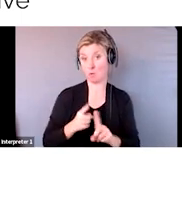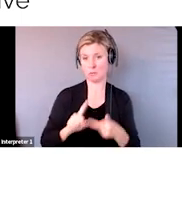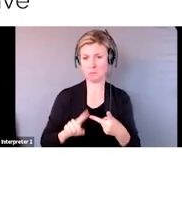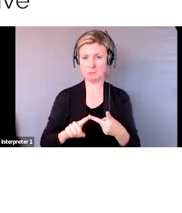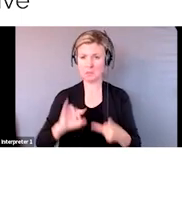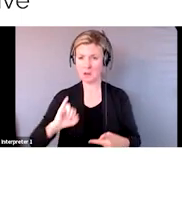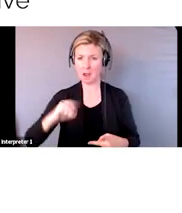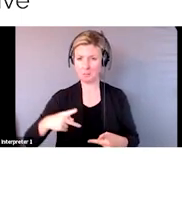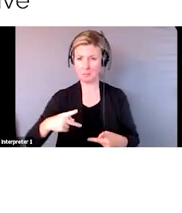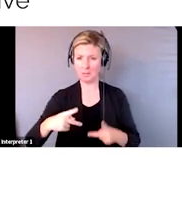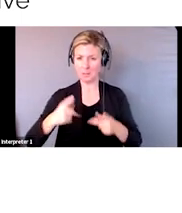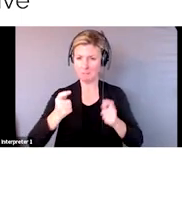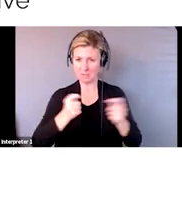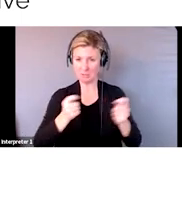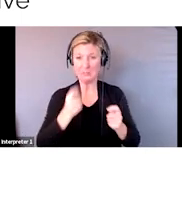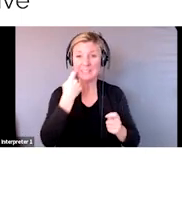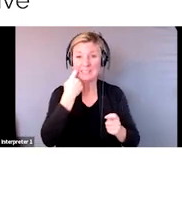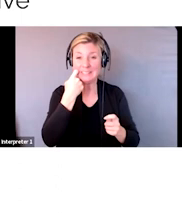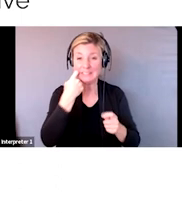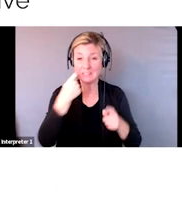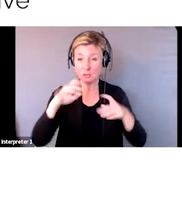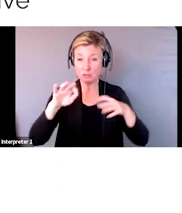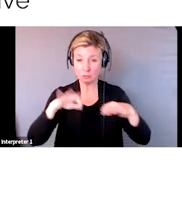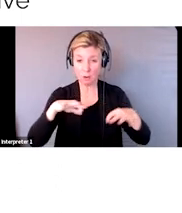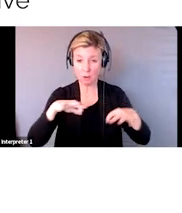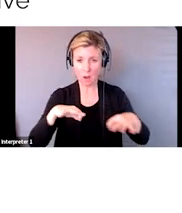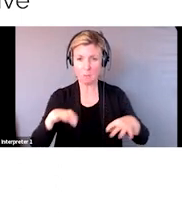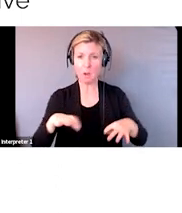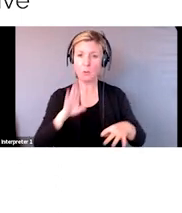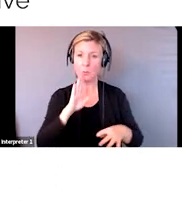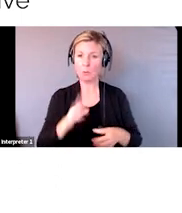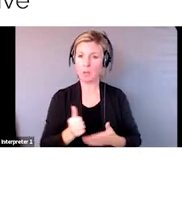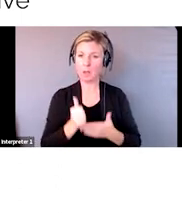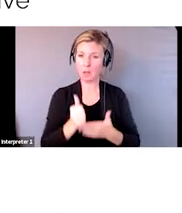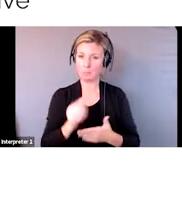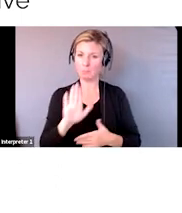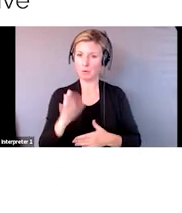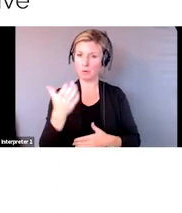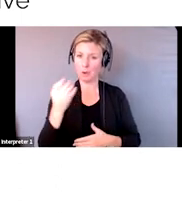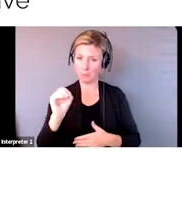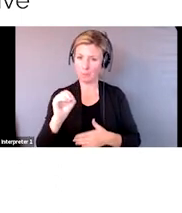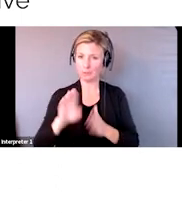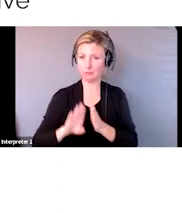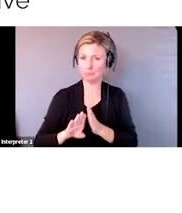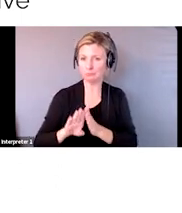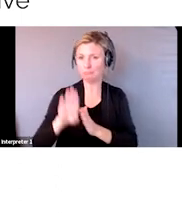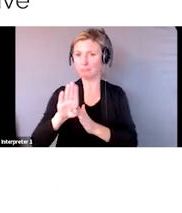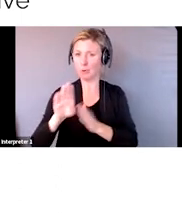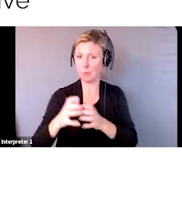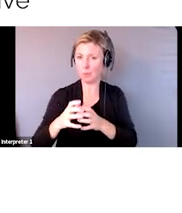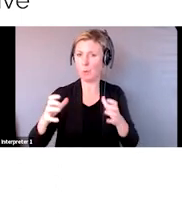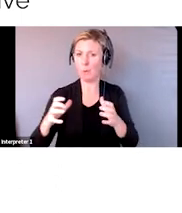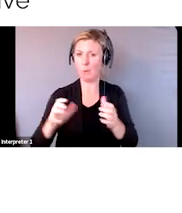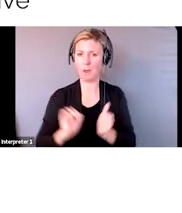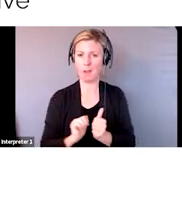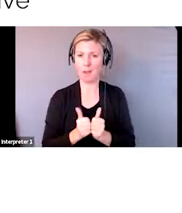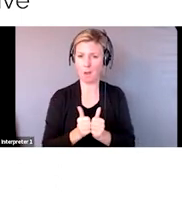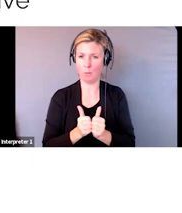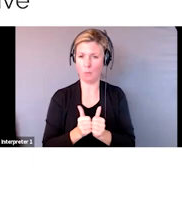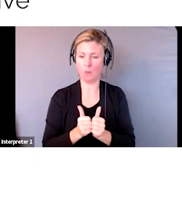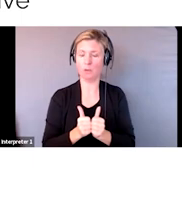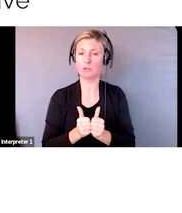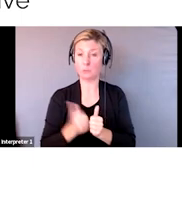management that we just talked about, how does that build the value for the company? How does it help the company advance towards its business